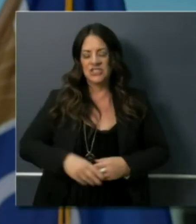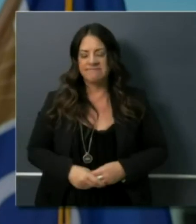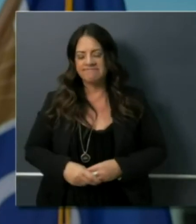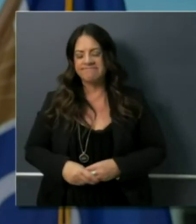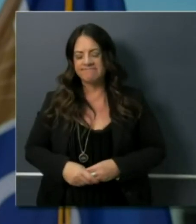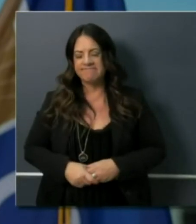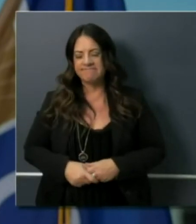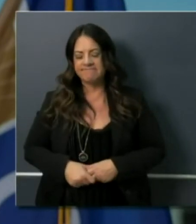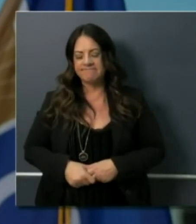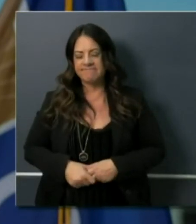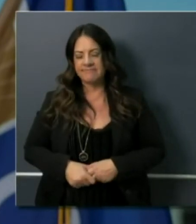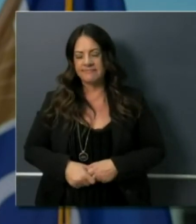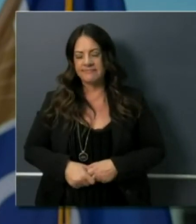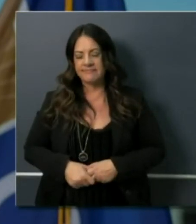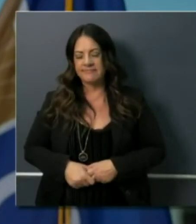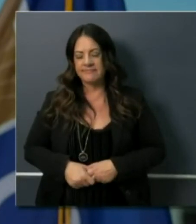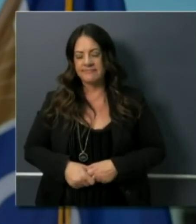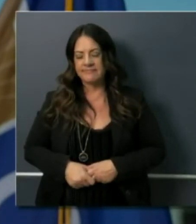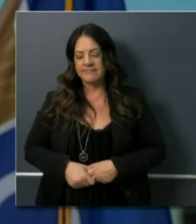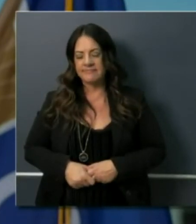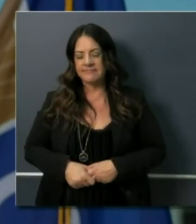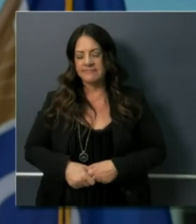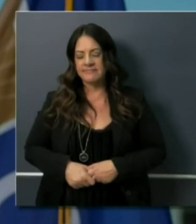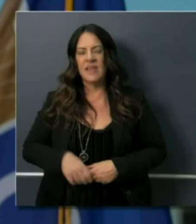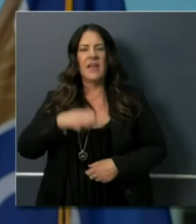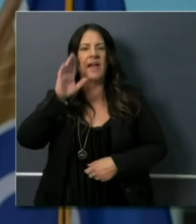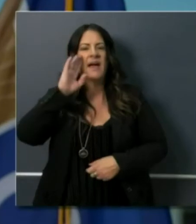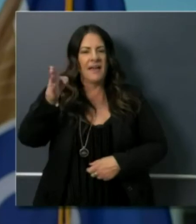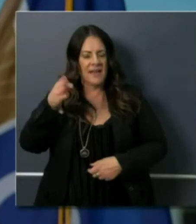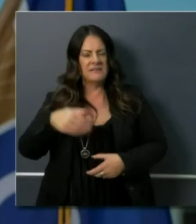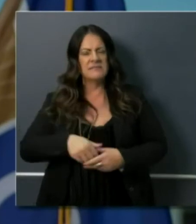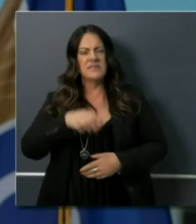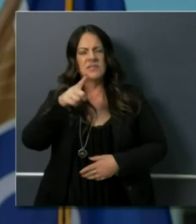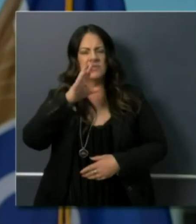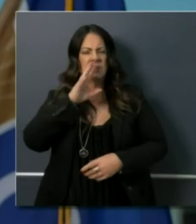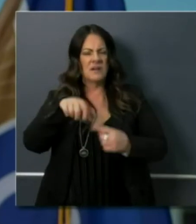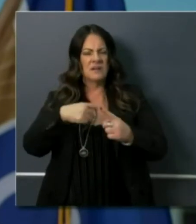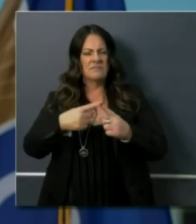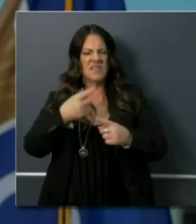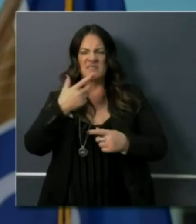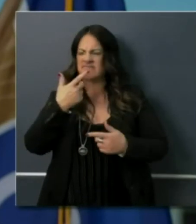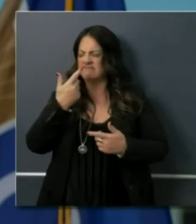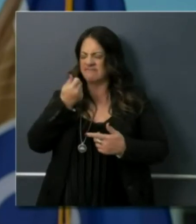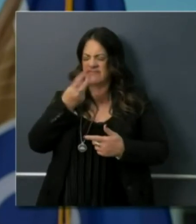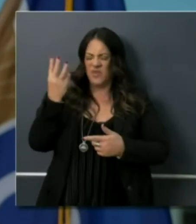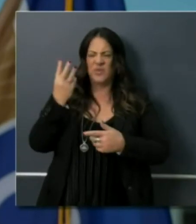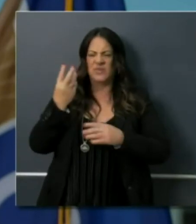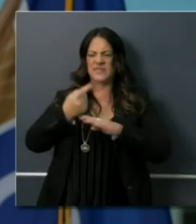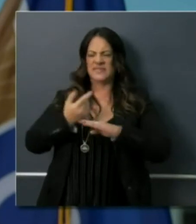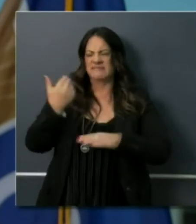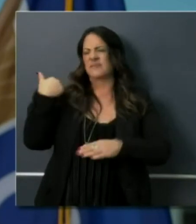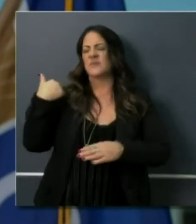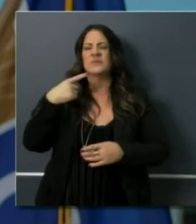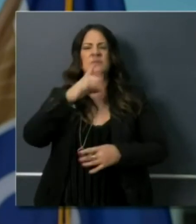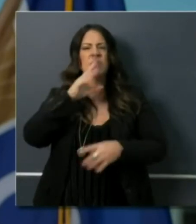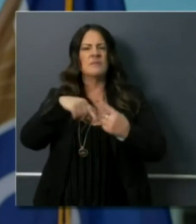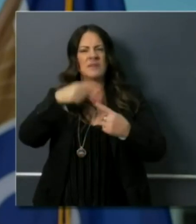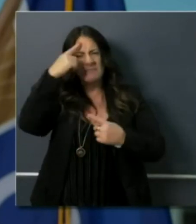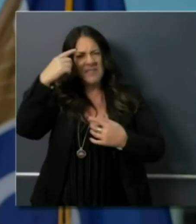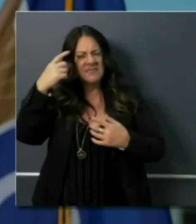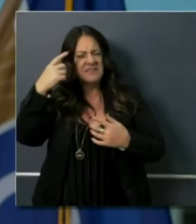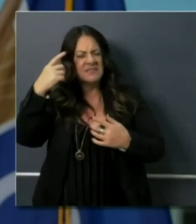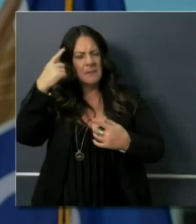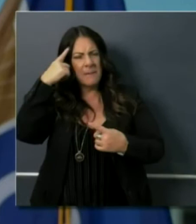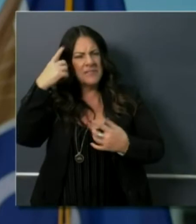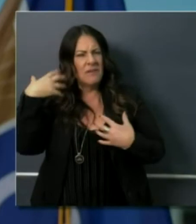Hi, Governor Newsom. You have talked a few days ago about the issue of mental health, and I'm wondering if you can talk to us more